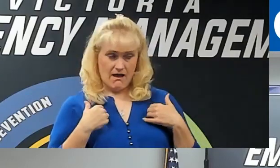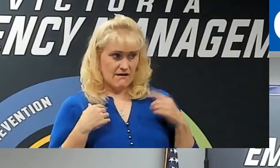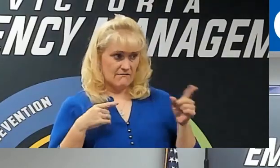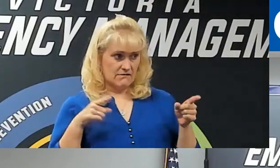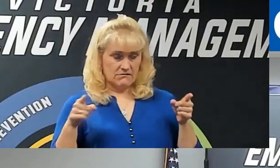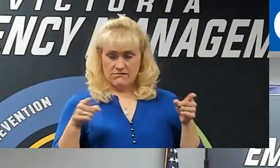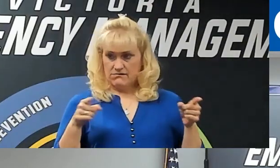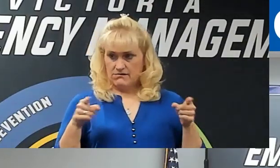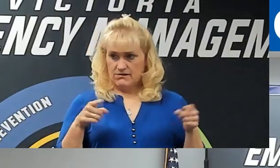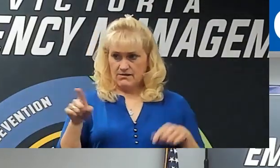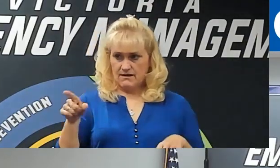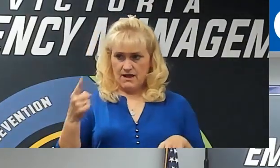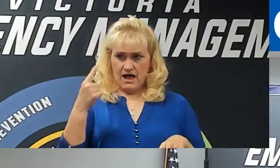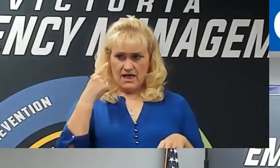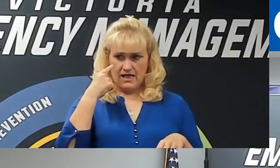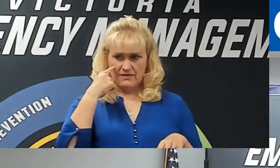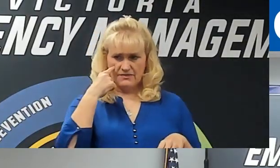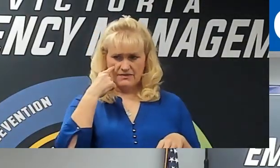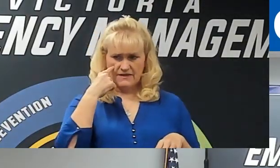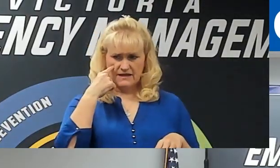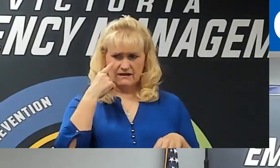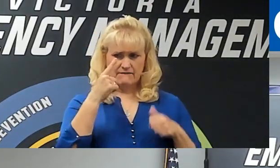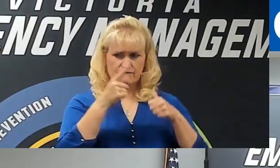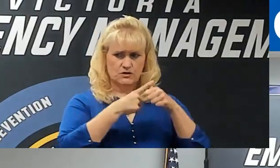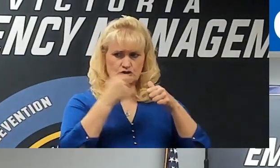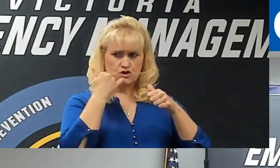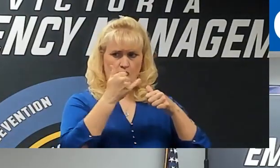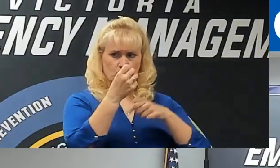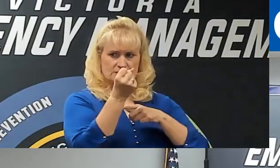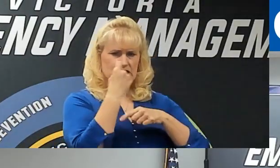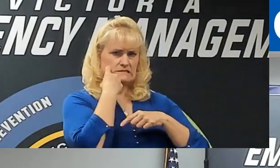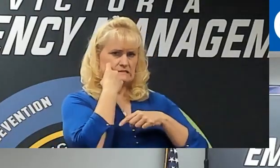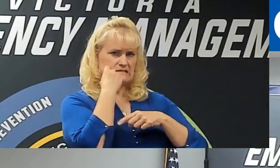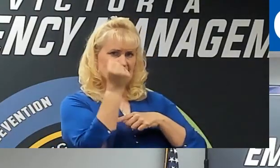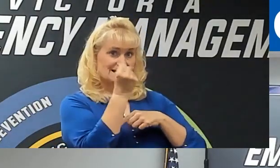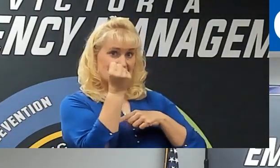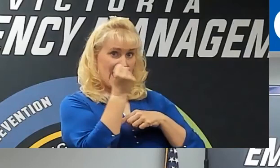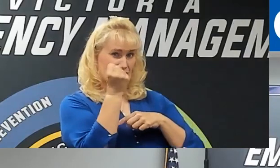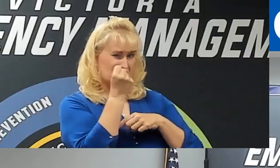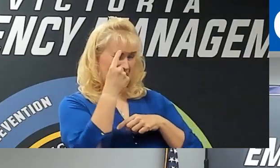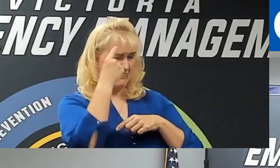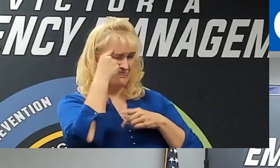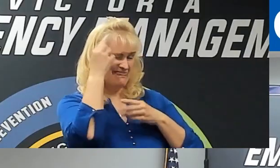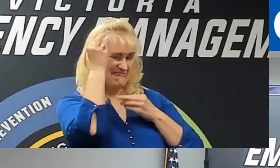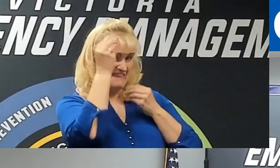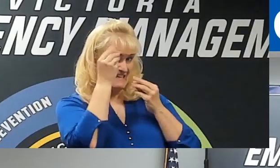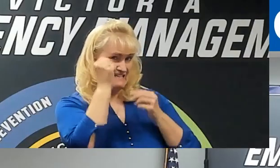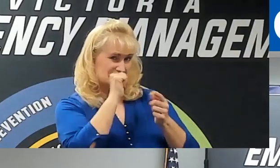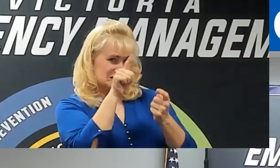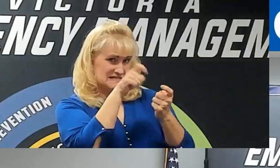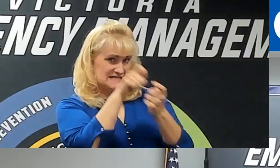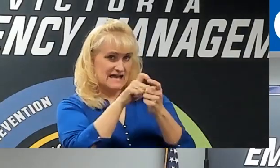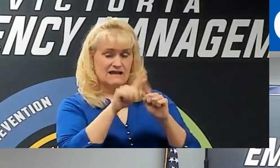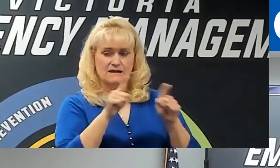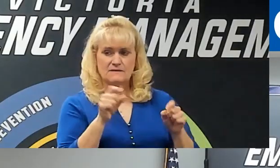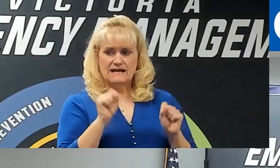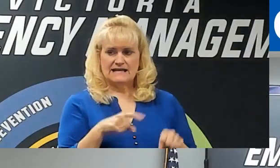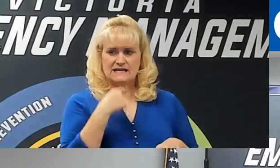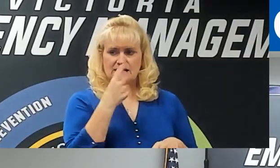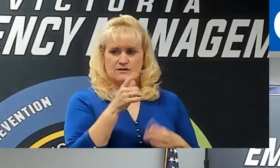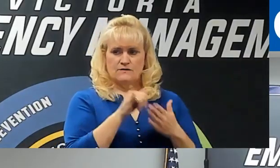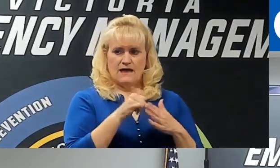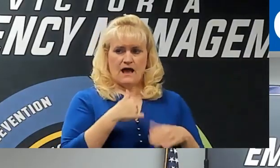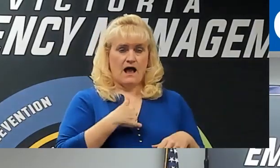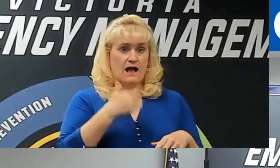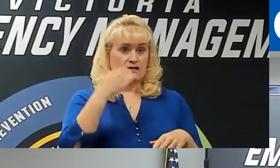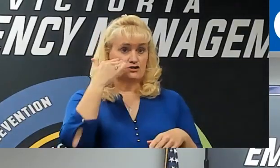far as that, number. I think I got the first call on Saturday. I think it was. Okay. Don't quote me on that one. But for the most part, I can tell you that I know that